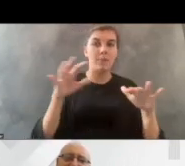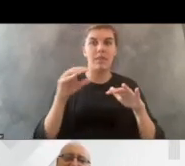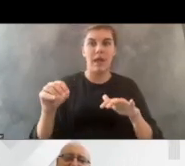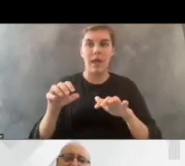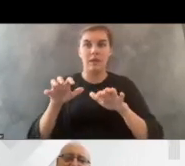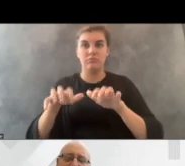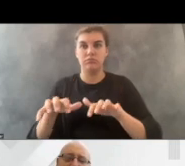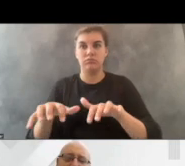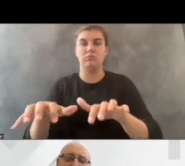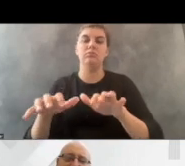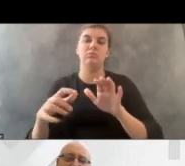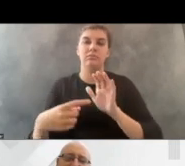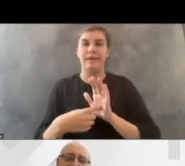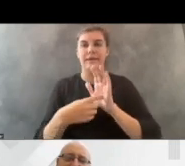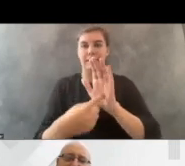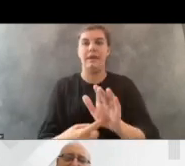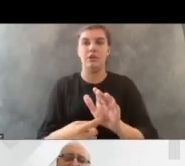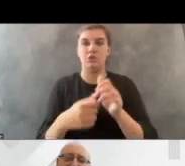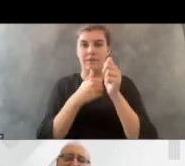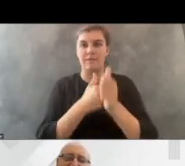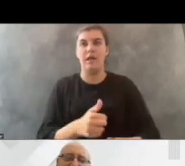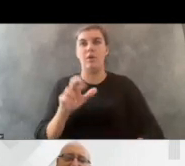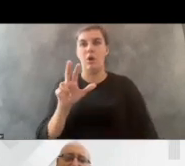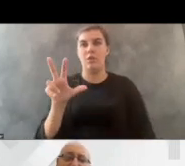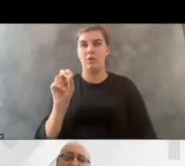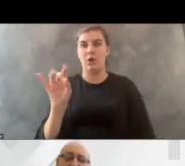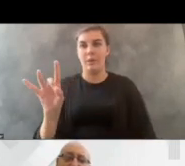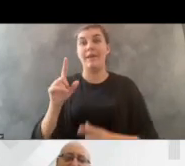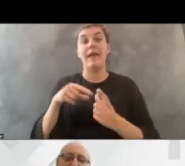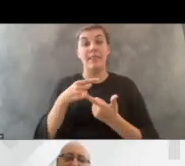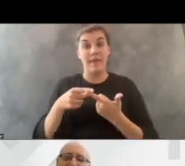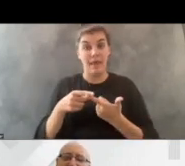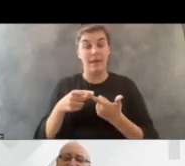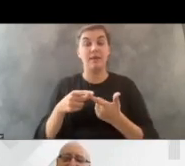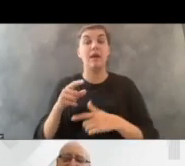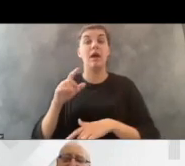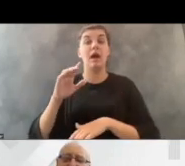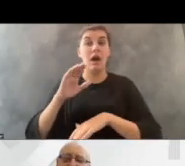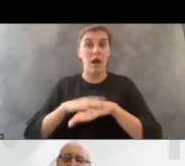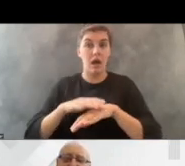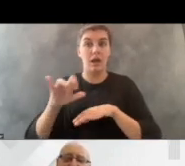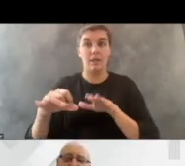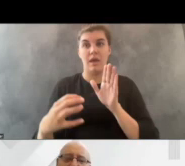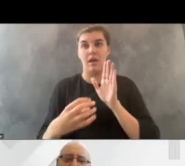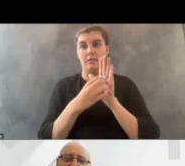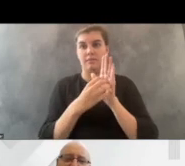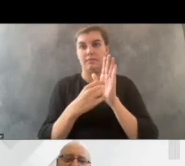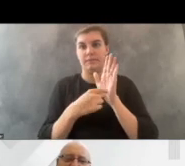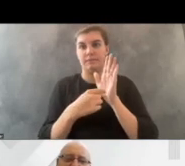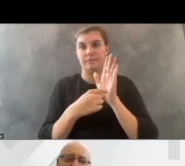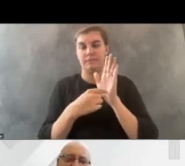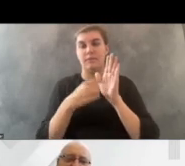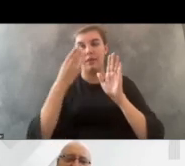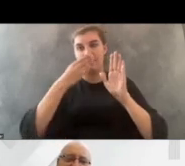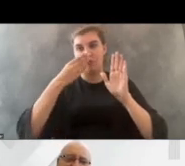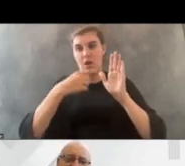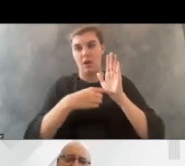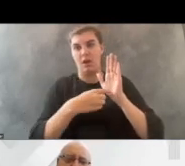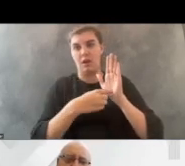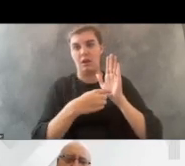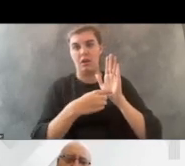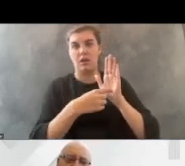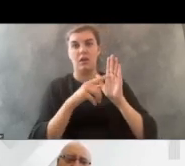using landscaping or other type of non-prepared surface, has to be 24 inches wide minimum.